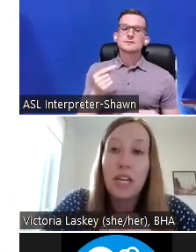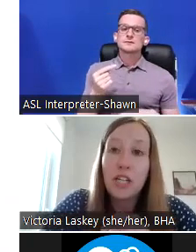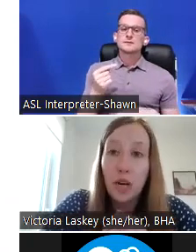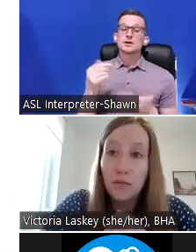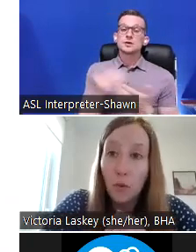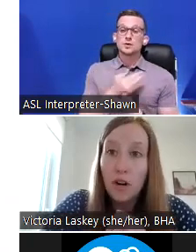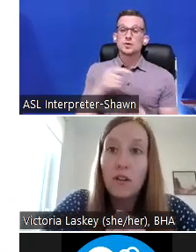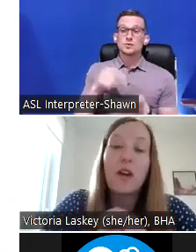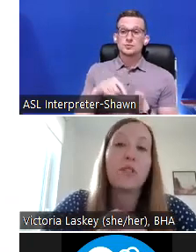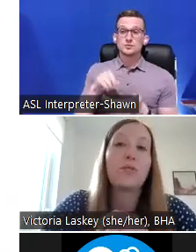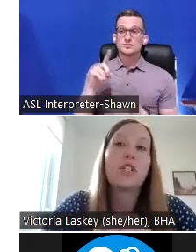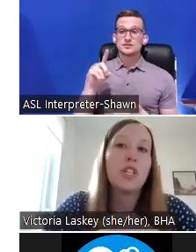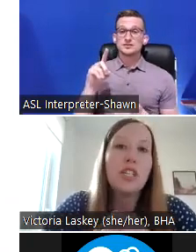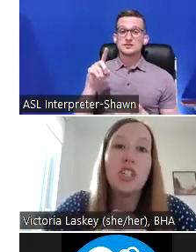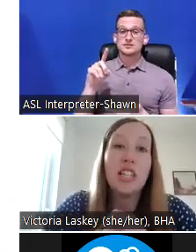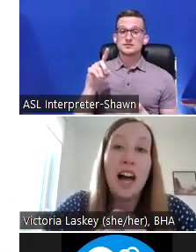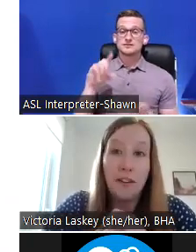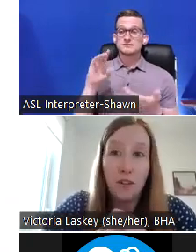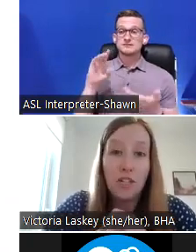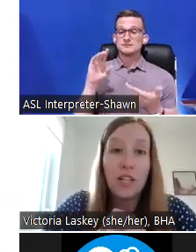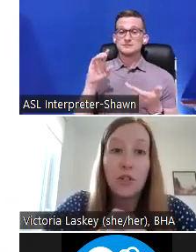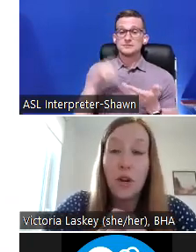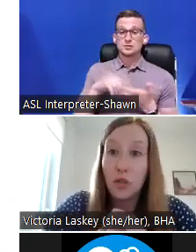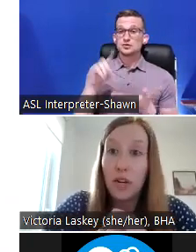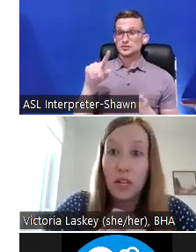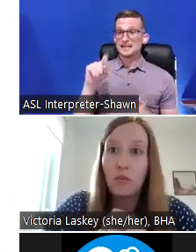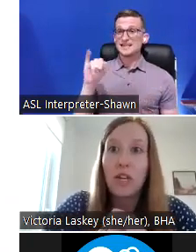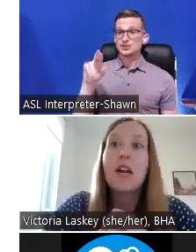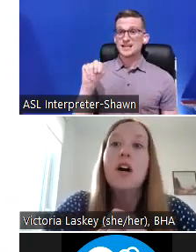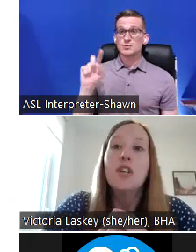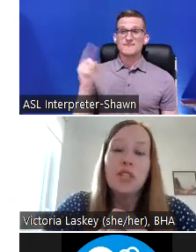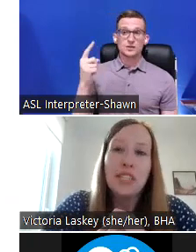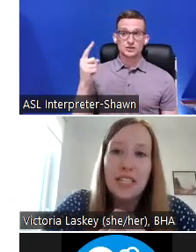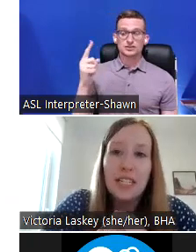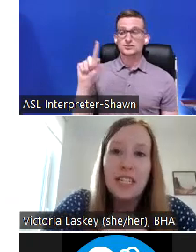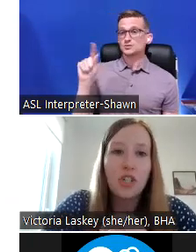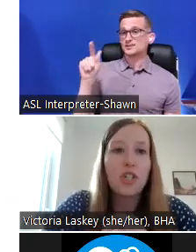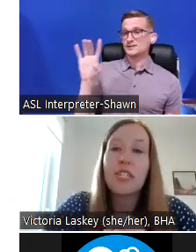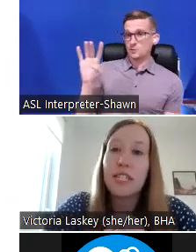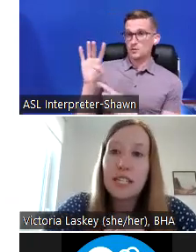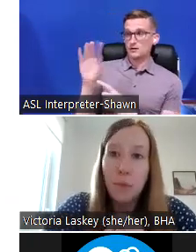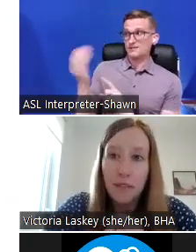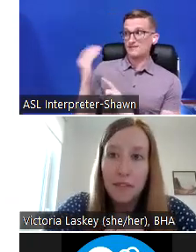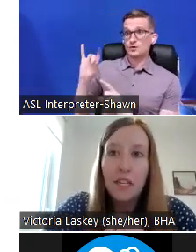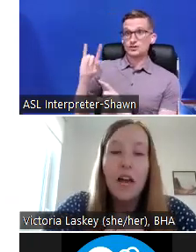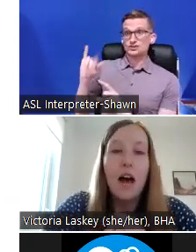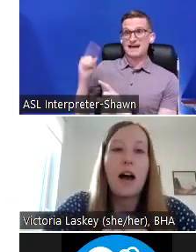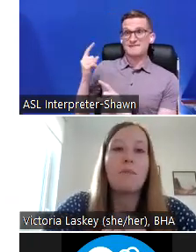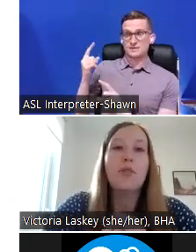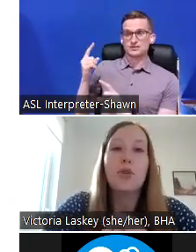of 2024. That was originally July 1st of 2023. So this is an additional 6